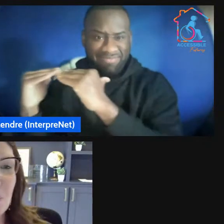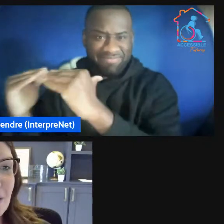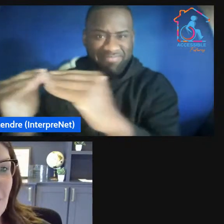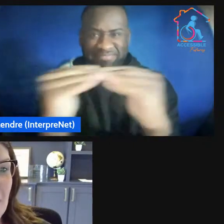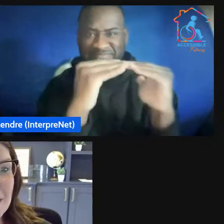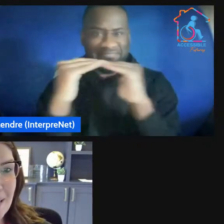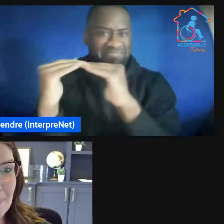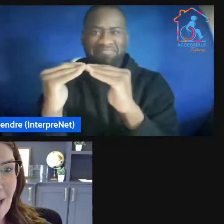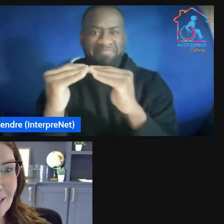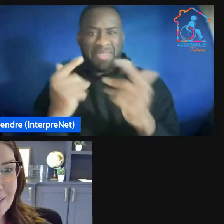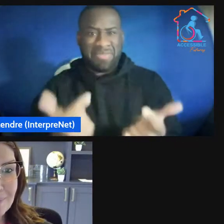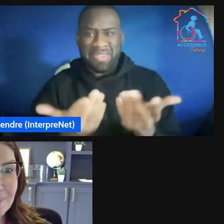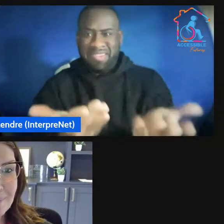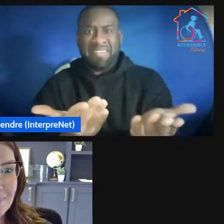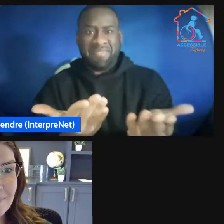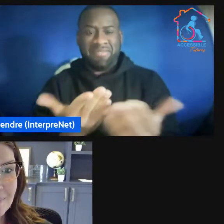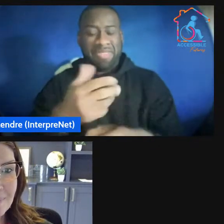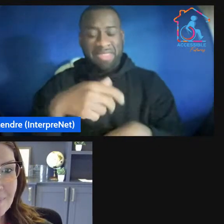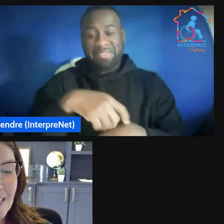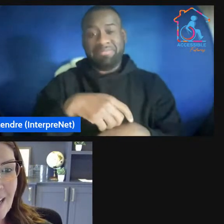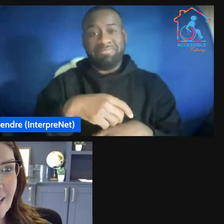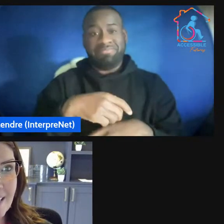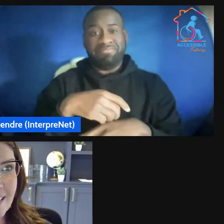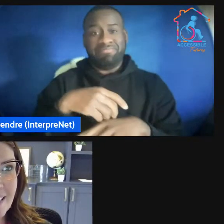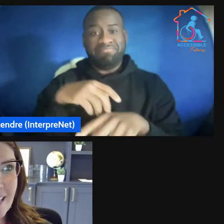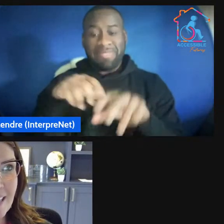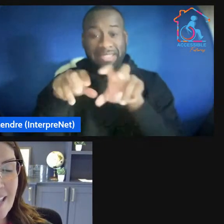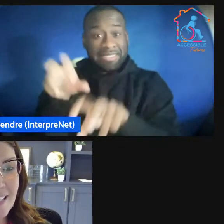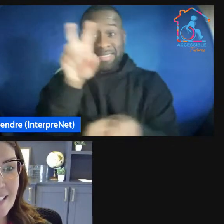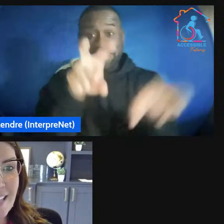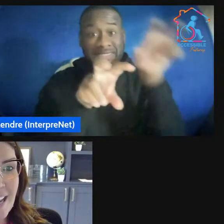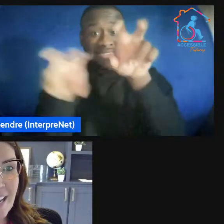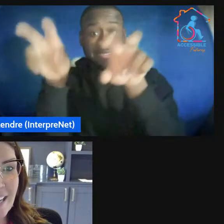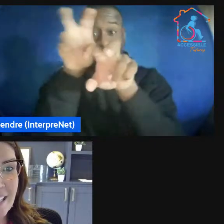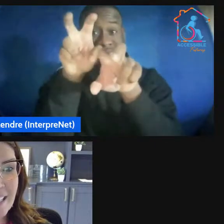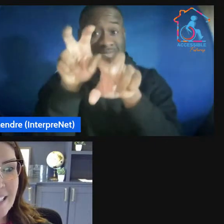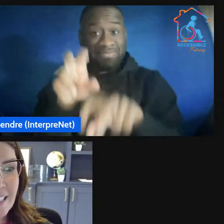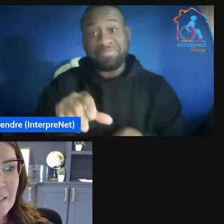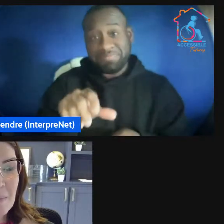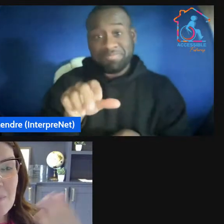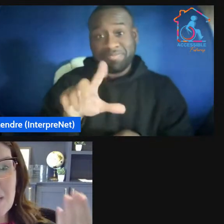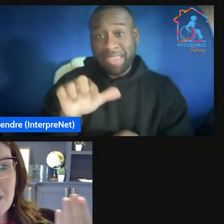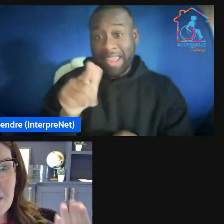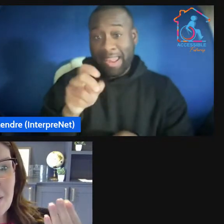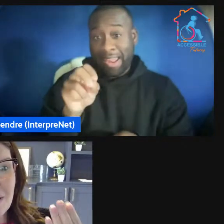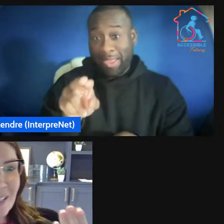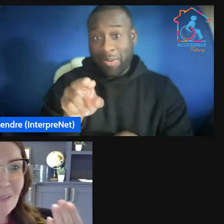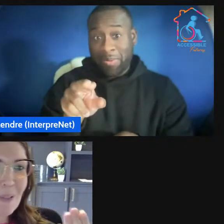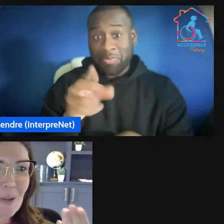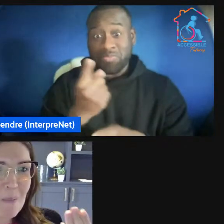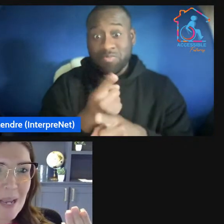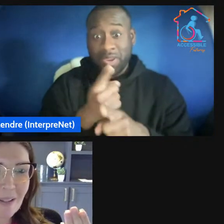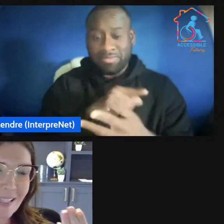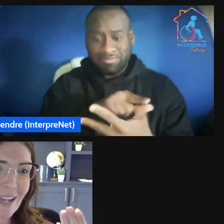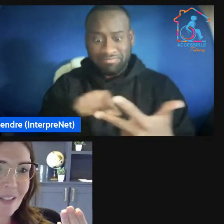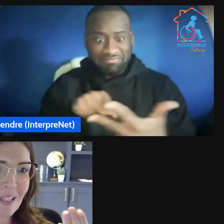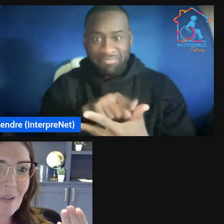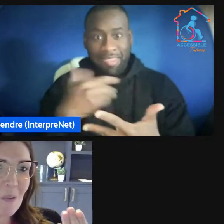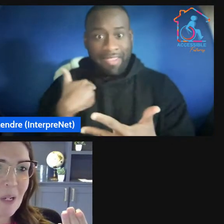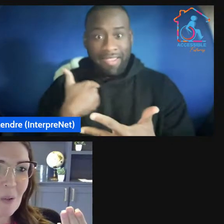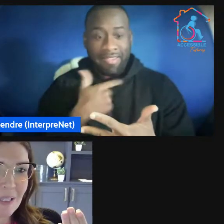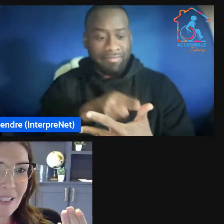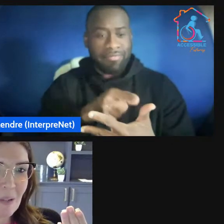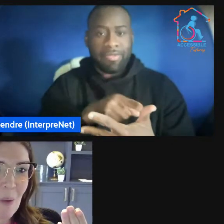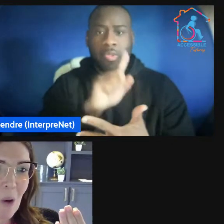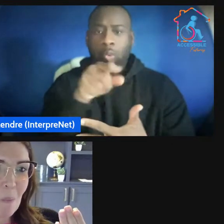all 3 of them a stepladder. And at the end of the day, maybe the 6 foot tall male is actually the only